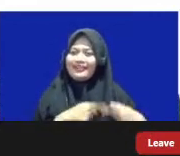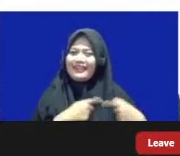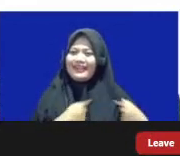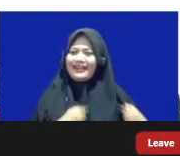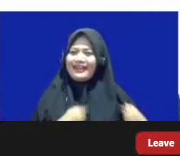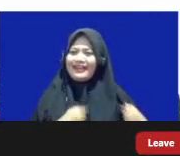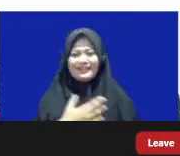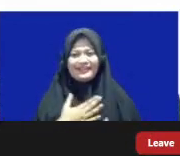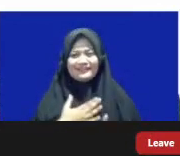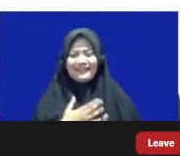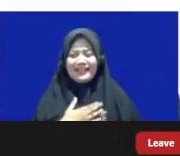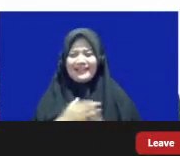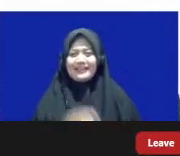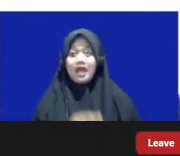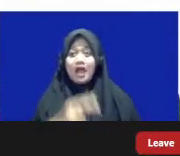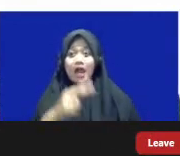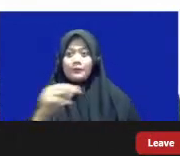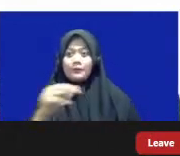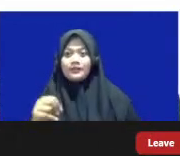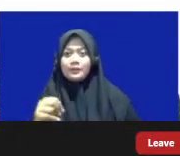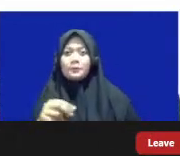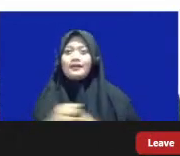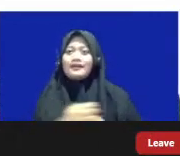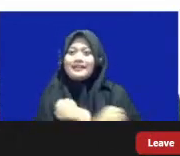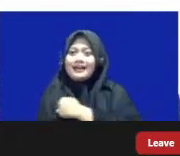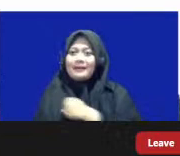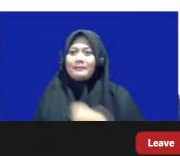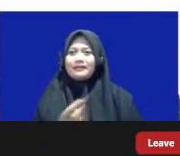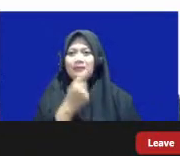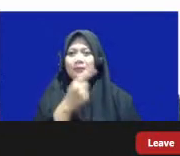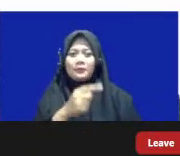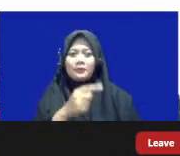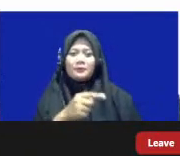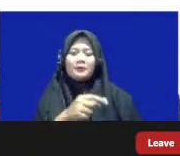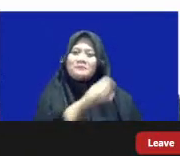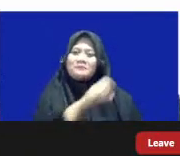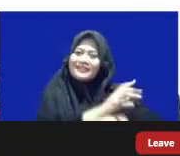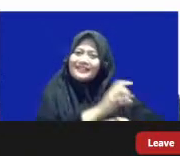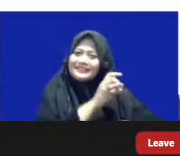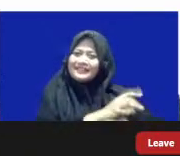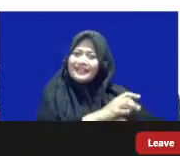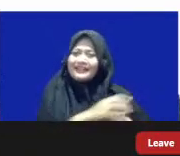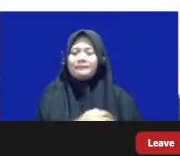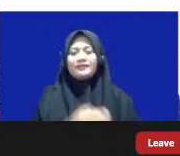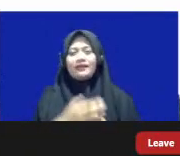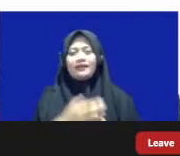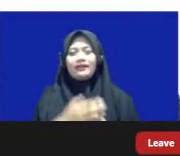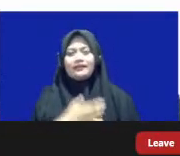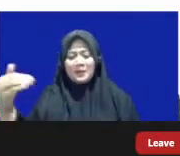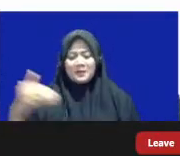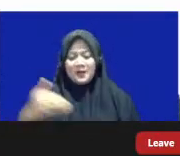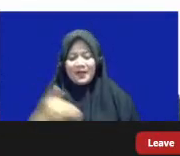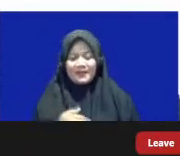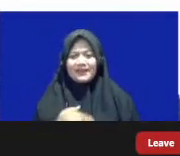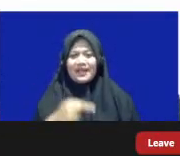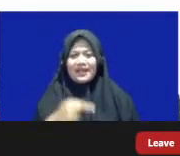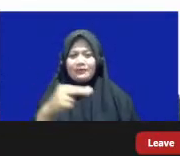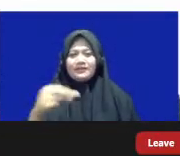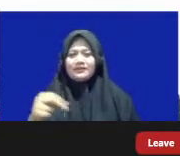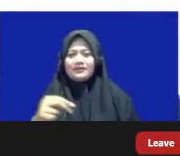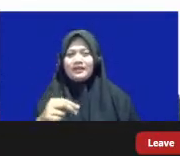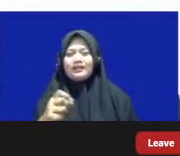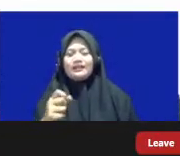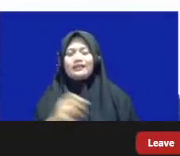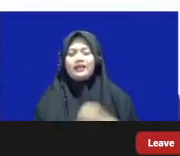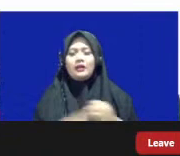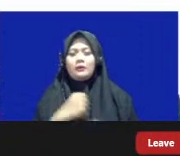worked abroad. I came the first time to Indonesia in 1988 when I went to live in a small village